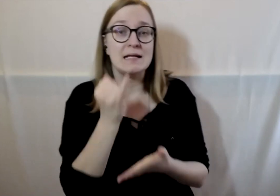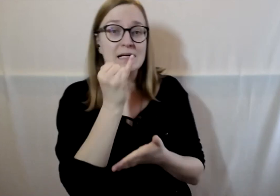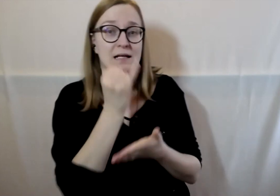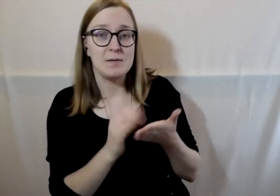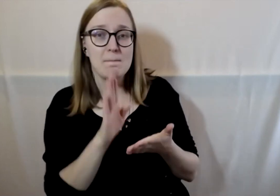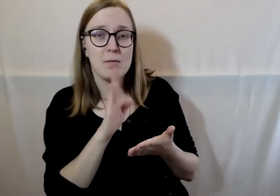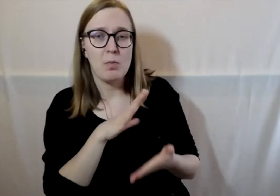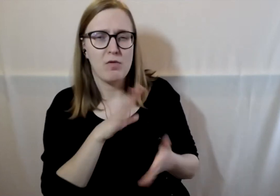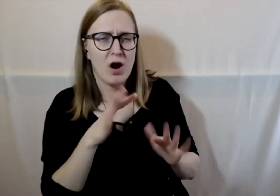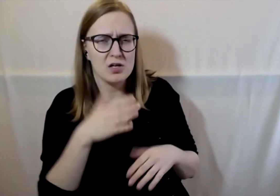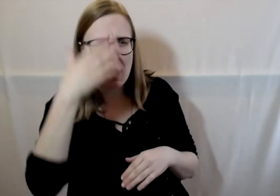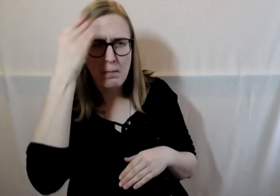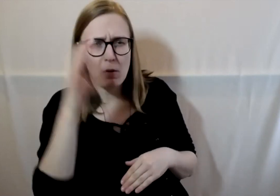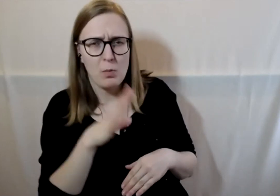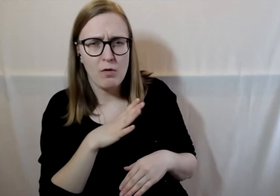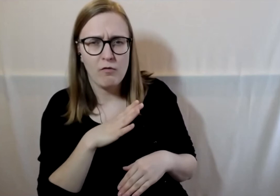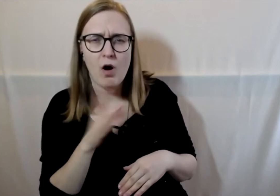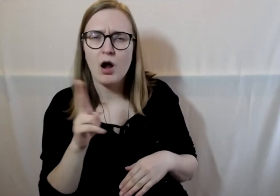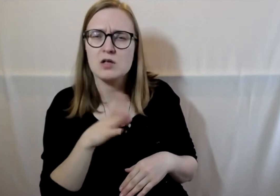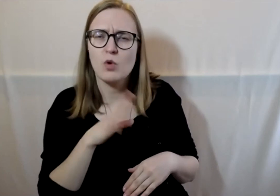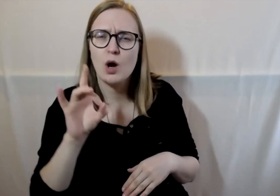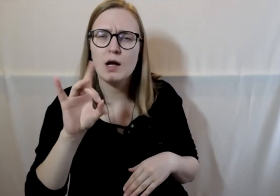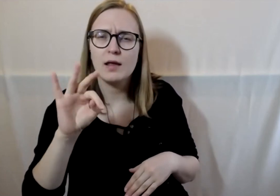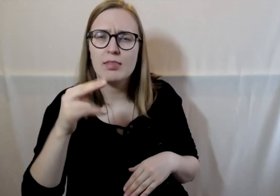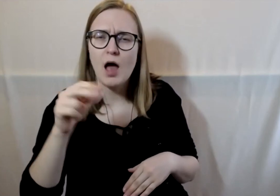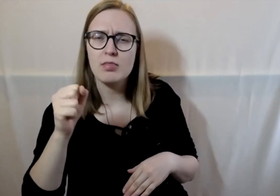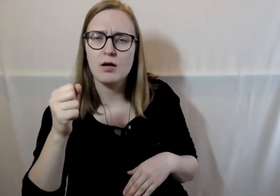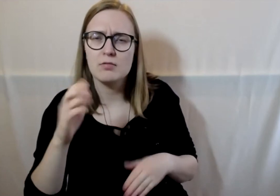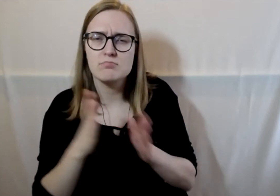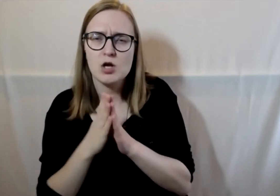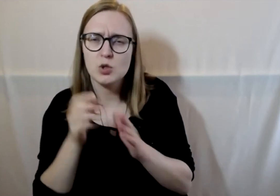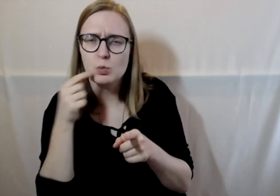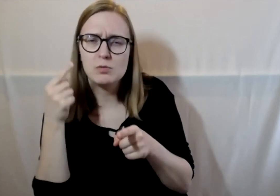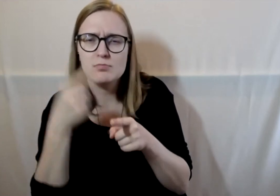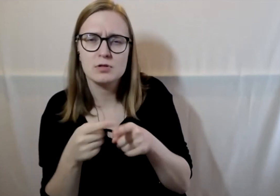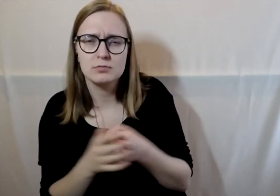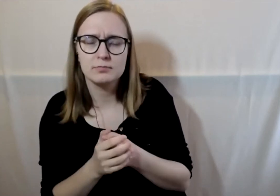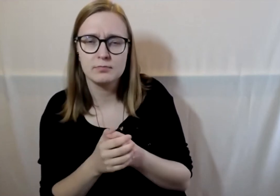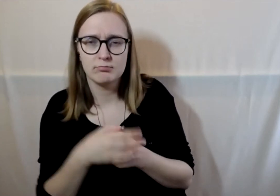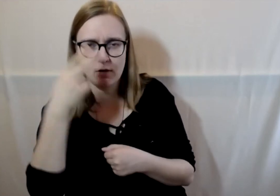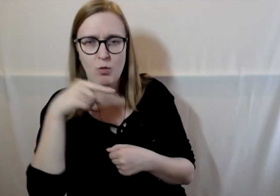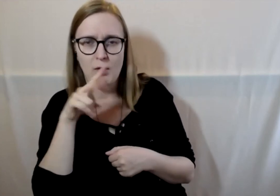kažką praleidau. Atsiprašau, papildykite, Gitana, kažką nepasakiau esminio.